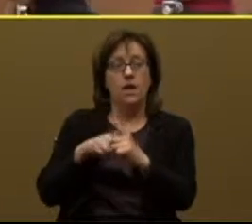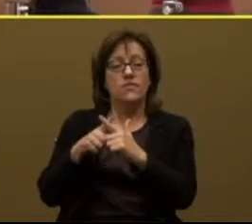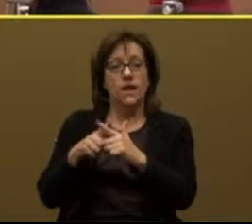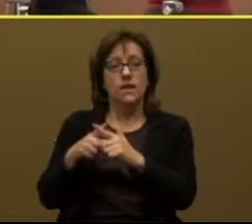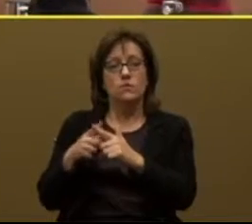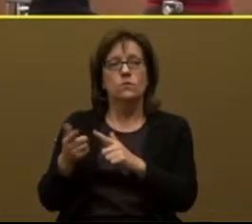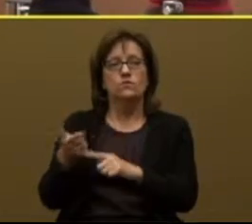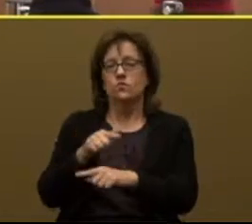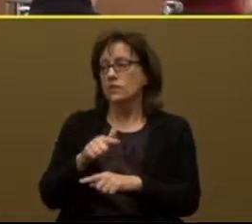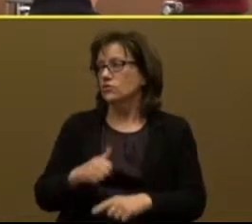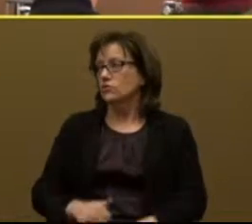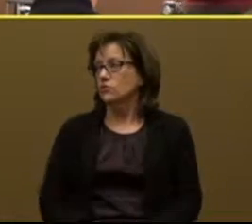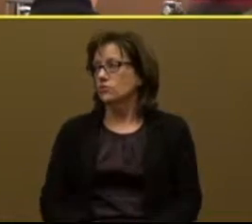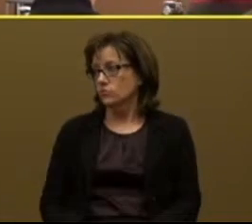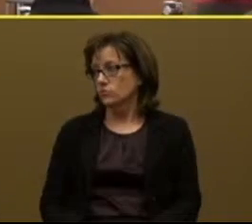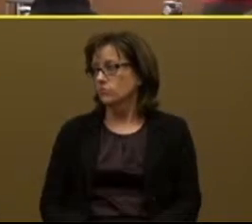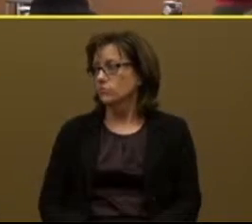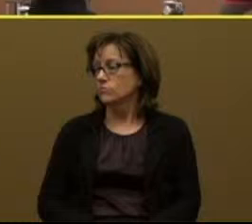other.